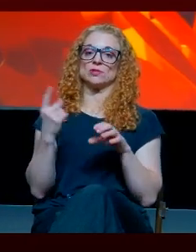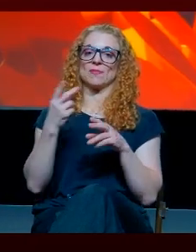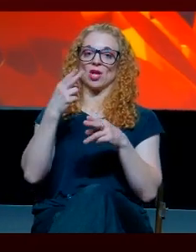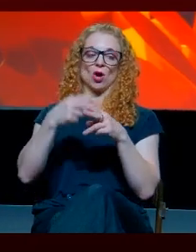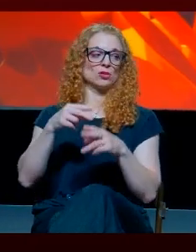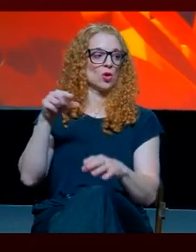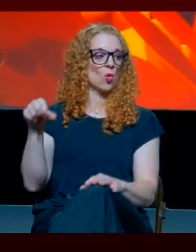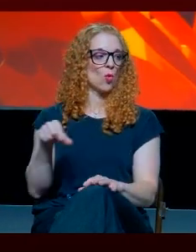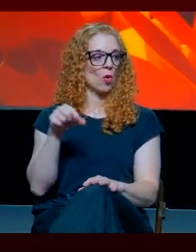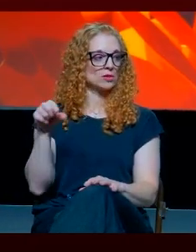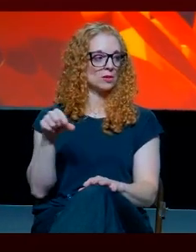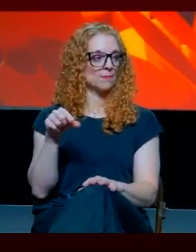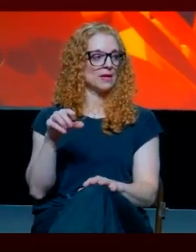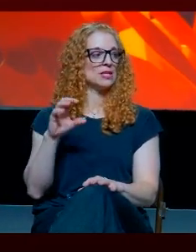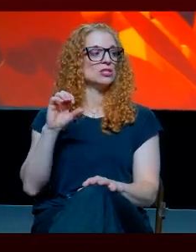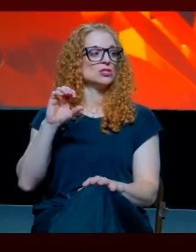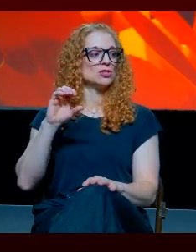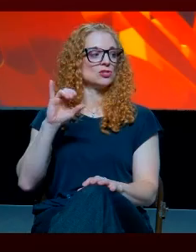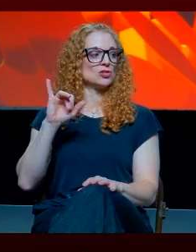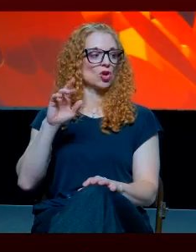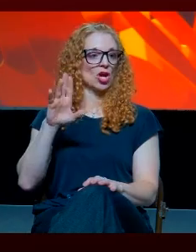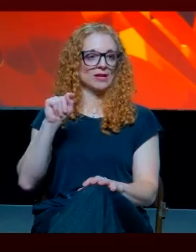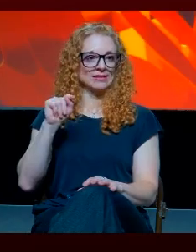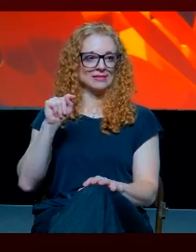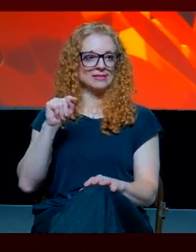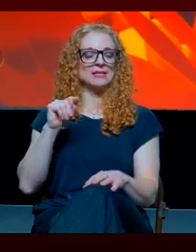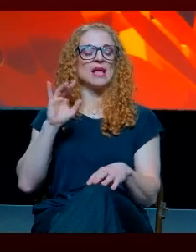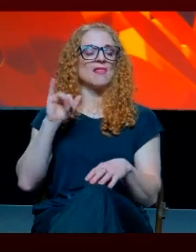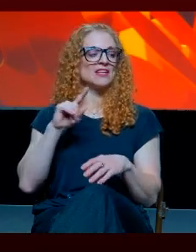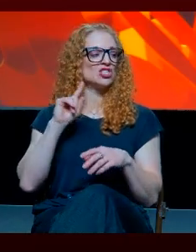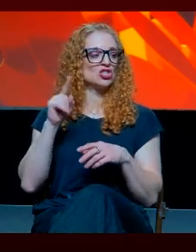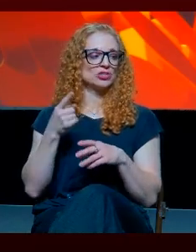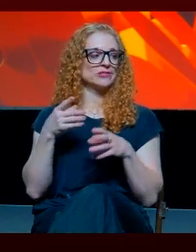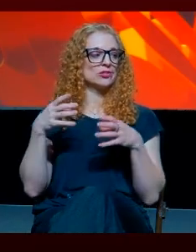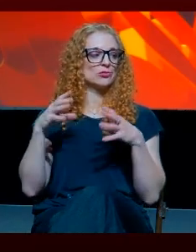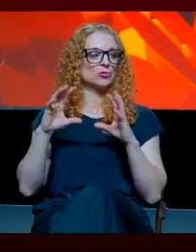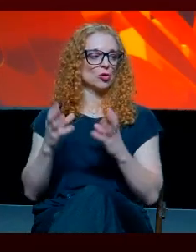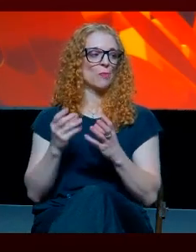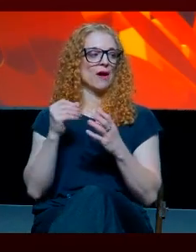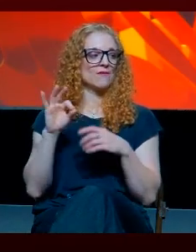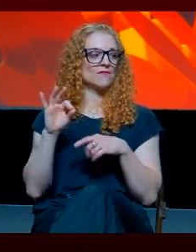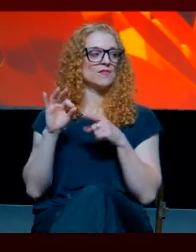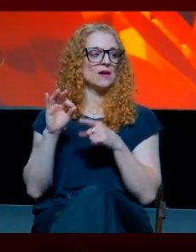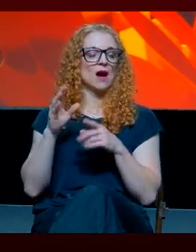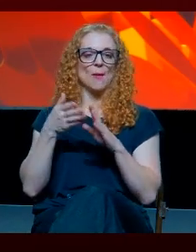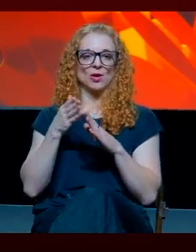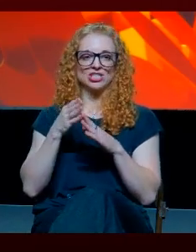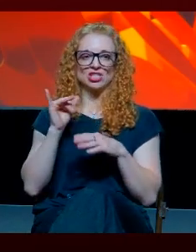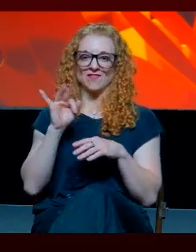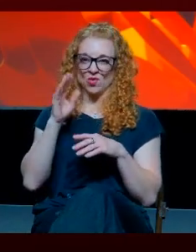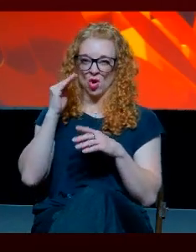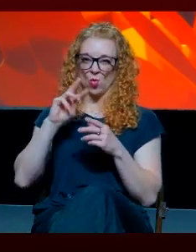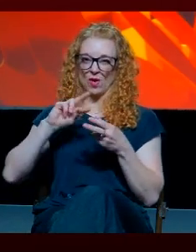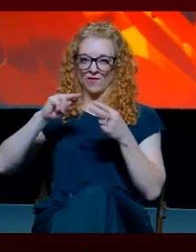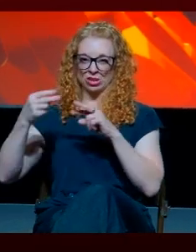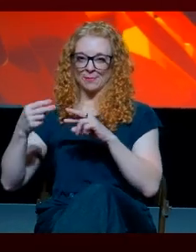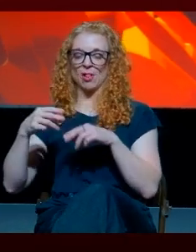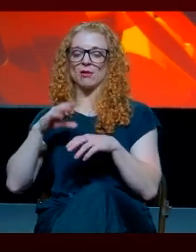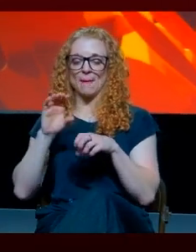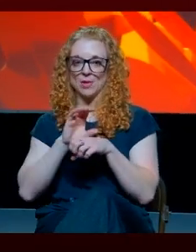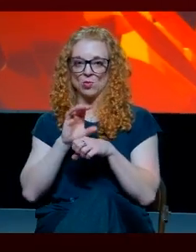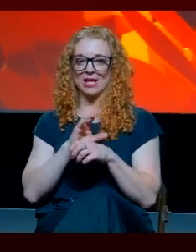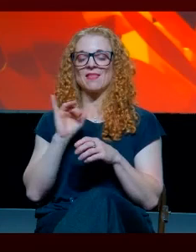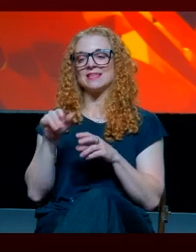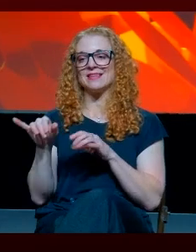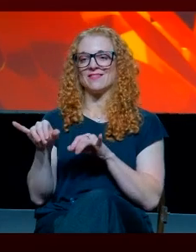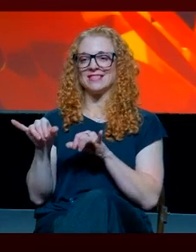circuit. And a quantum circuit is just a coherent set of operations. Those in classical that know reversible computing, think of it as very similar